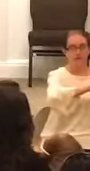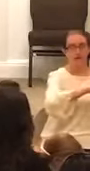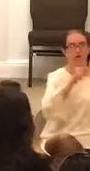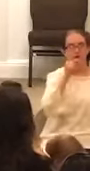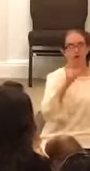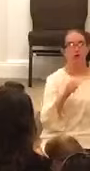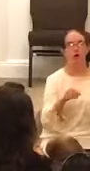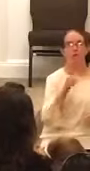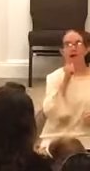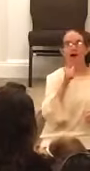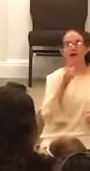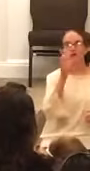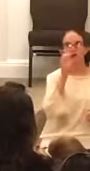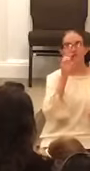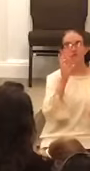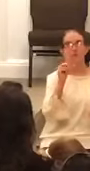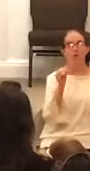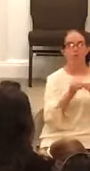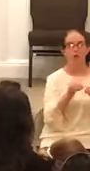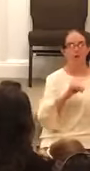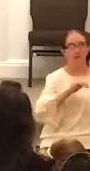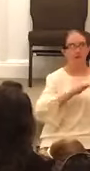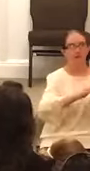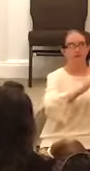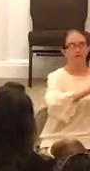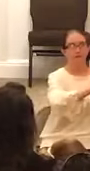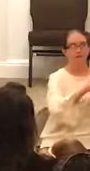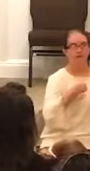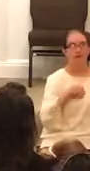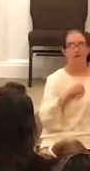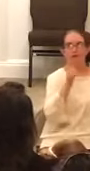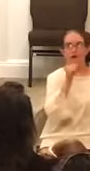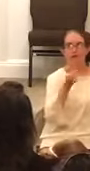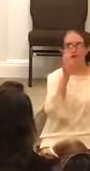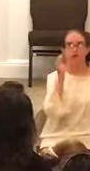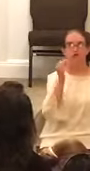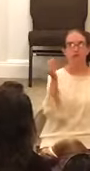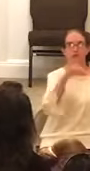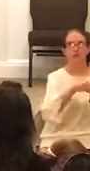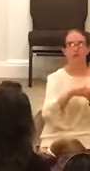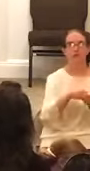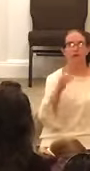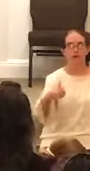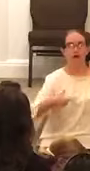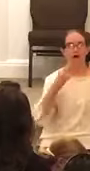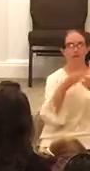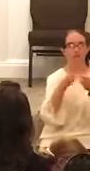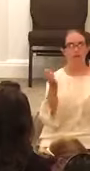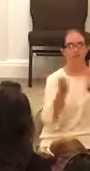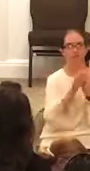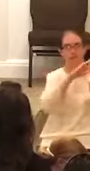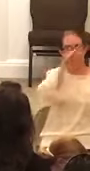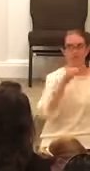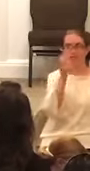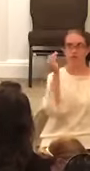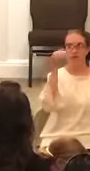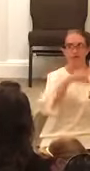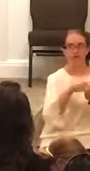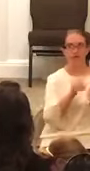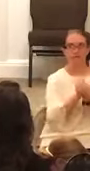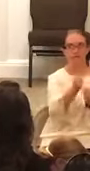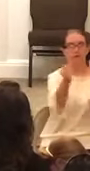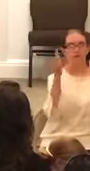told him I wouldn't drink anymore if he'd forgive me. You know what? He forgave me. I haven't drank again. He lived a life of repentance. He never drank again, as far as I